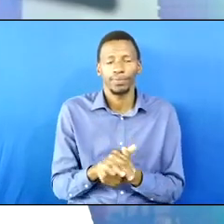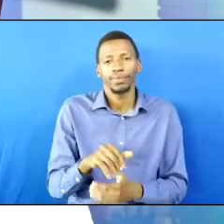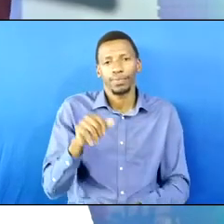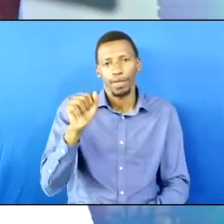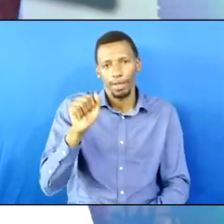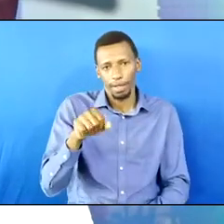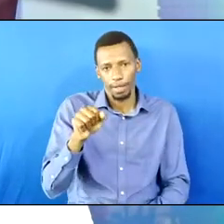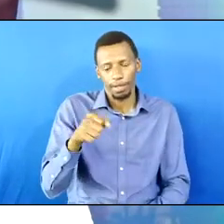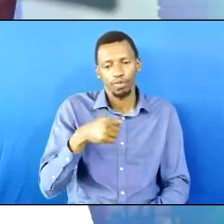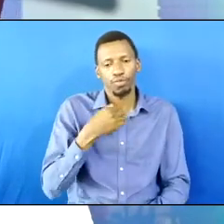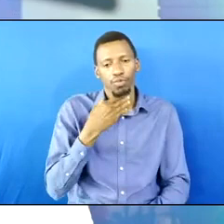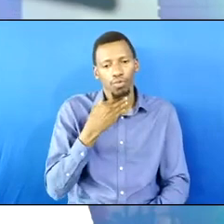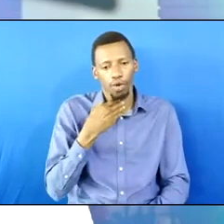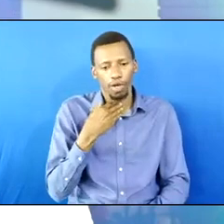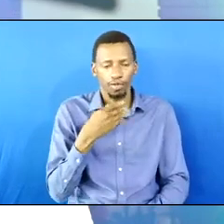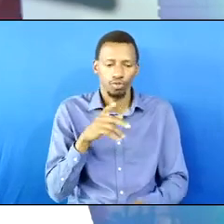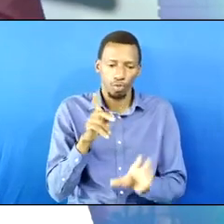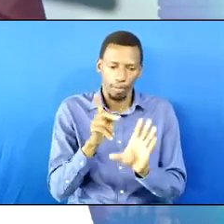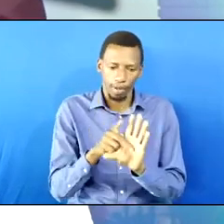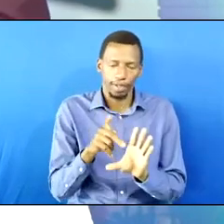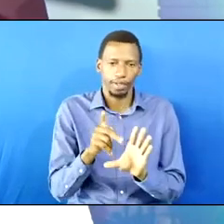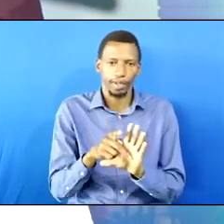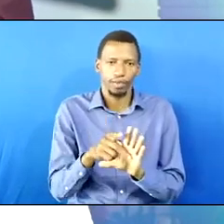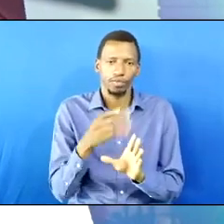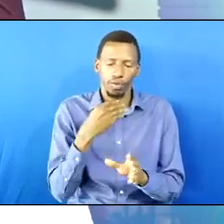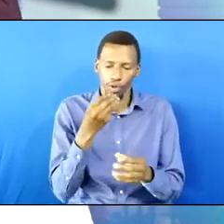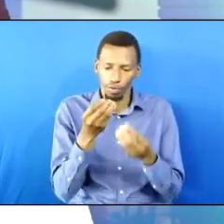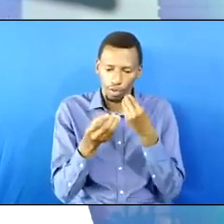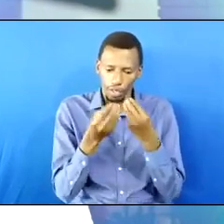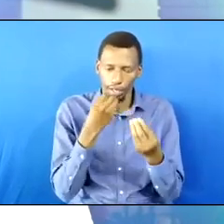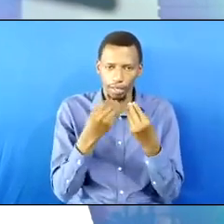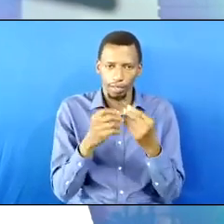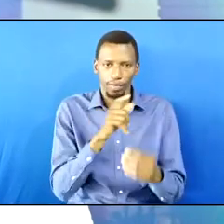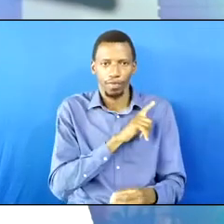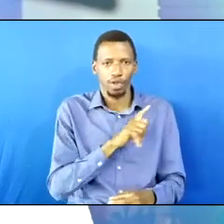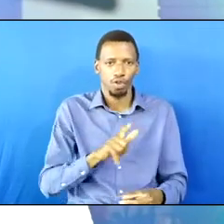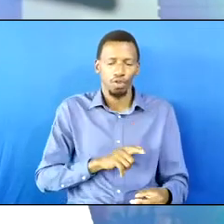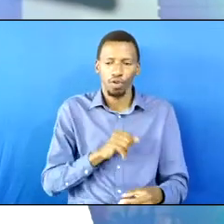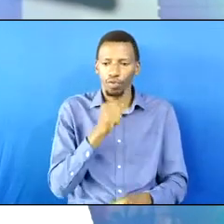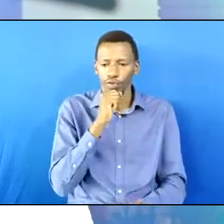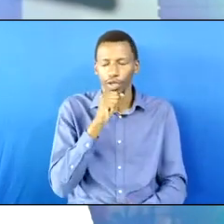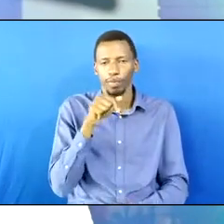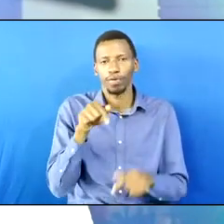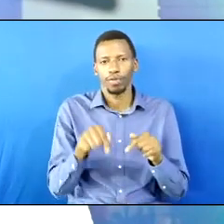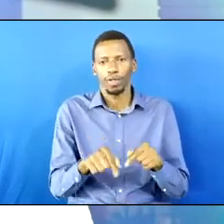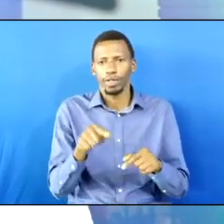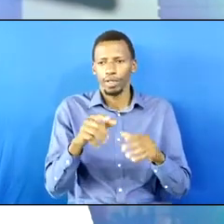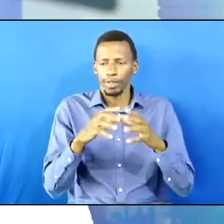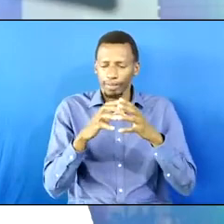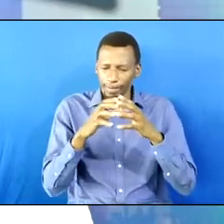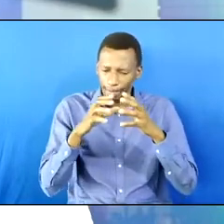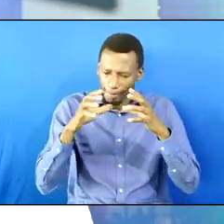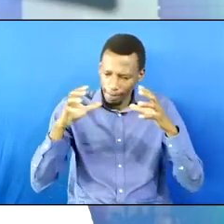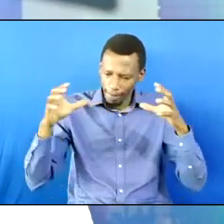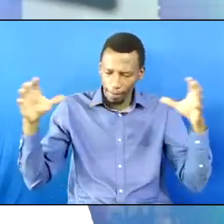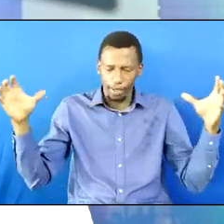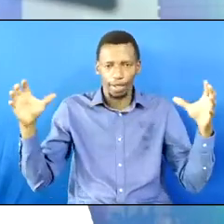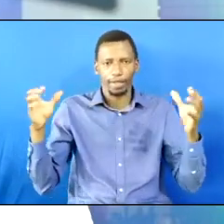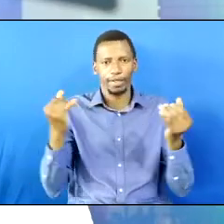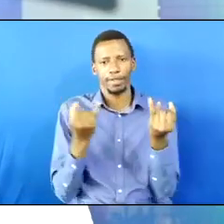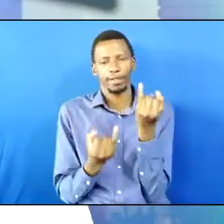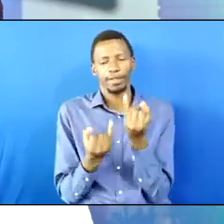to participate the Lord's Supper today. This one is, in fact, the greatest of all Sabbath for this quarter for